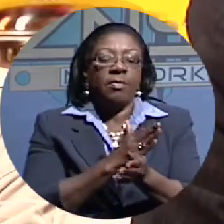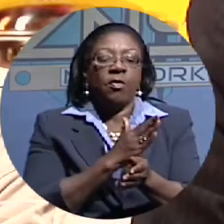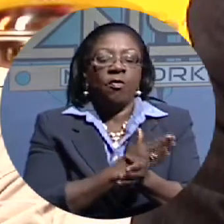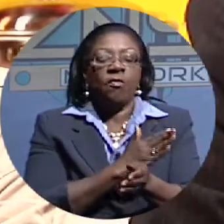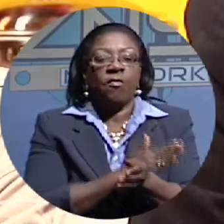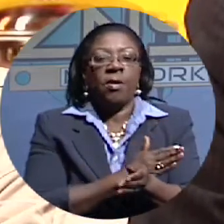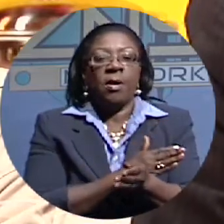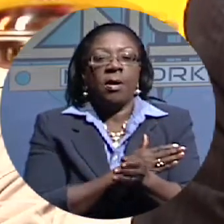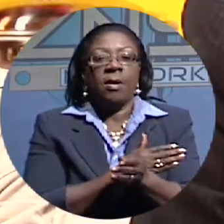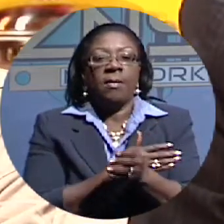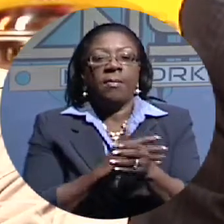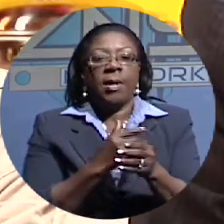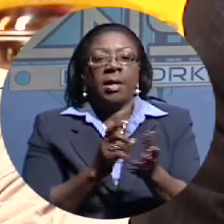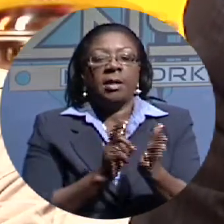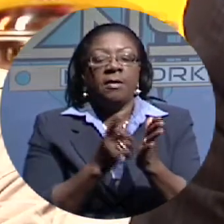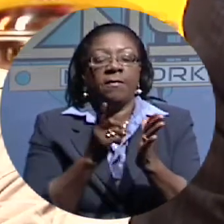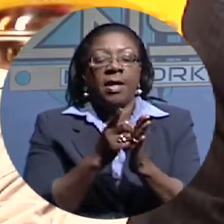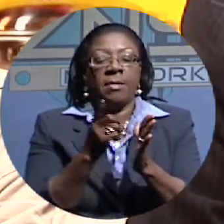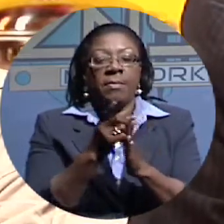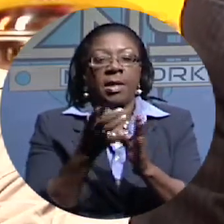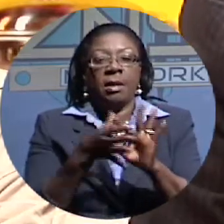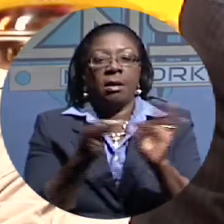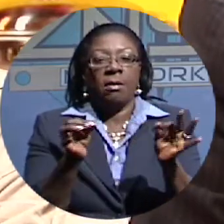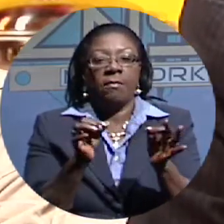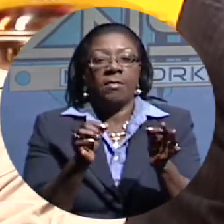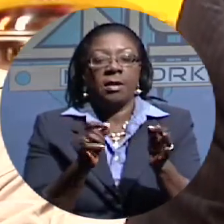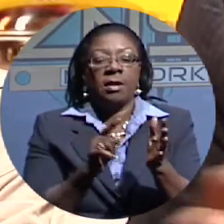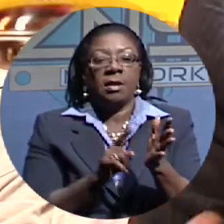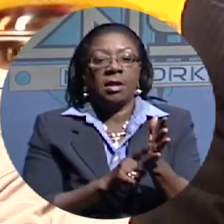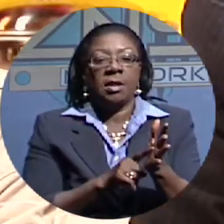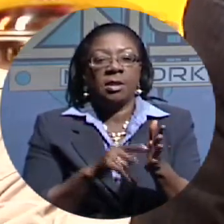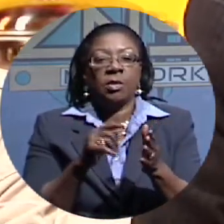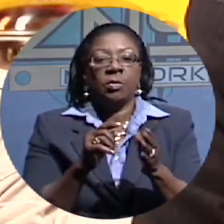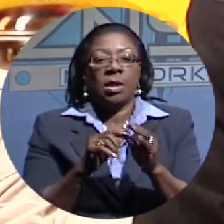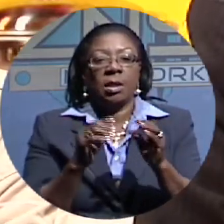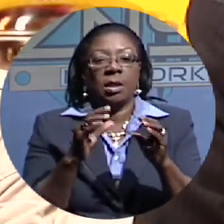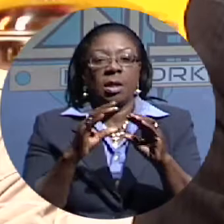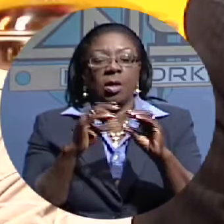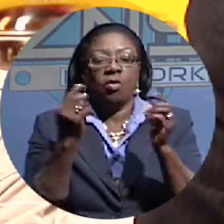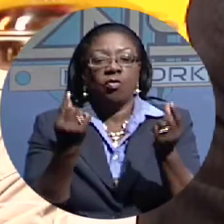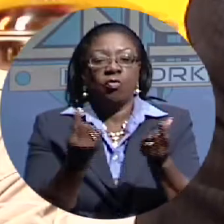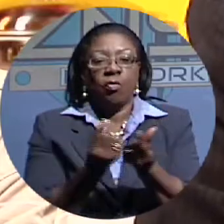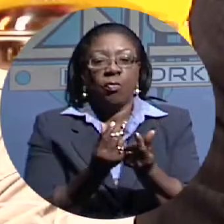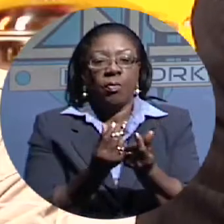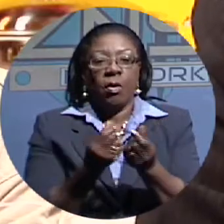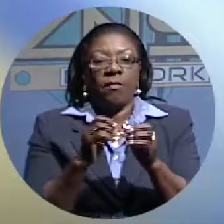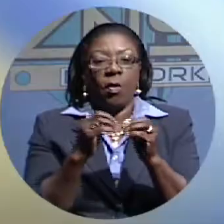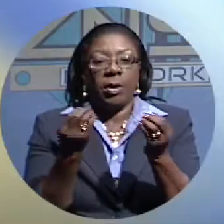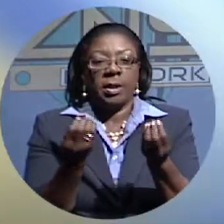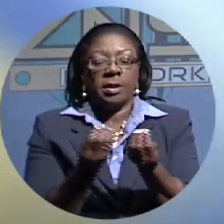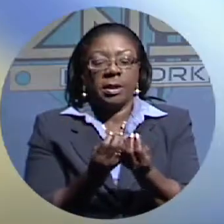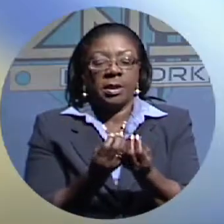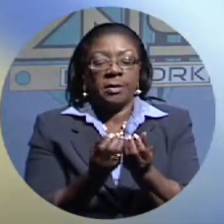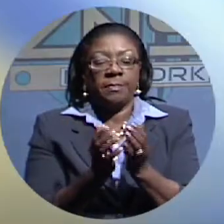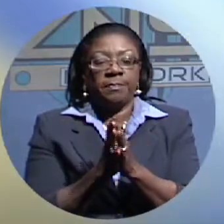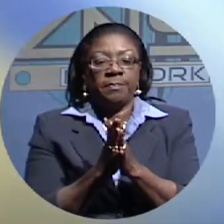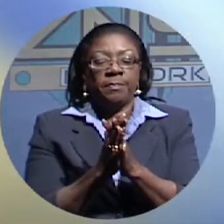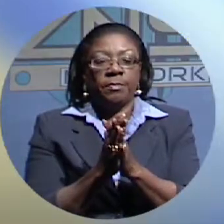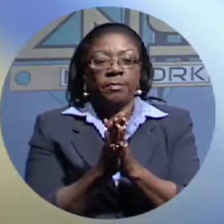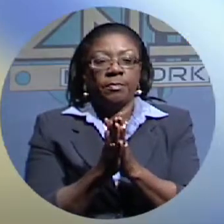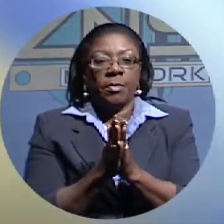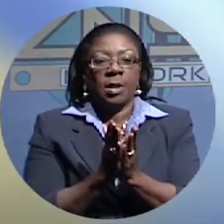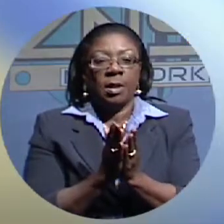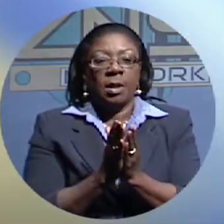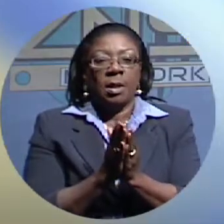by the very development of this one umbrella organization. Well, the